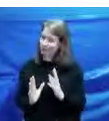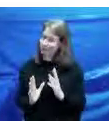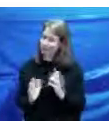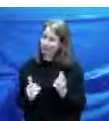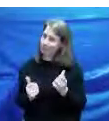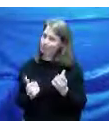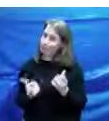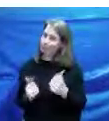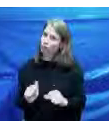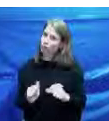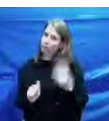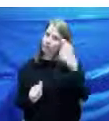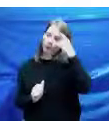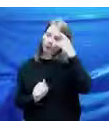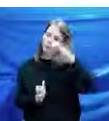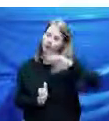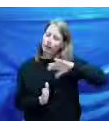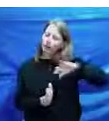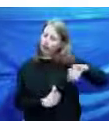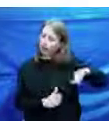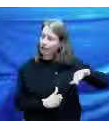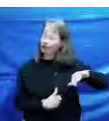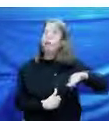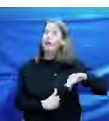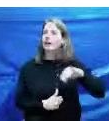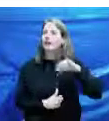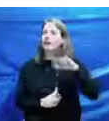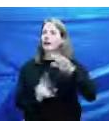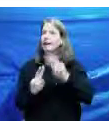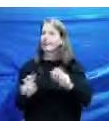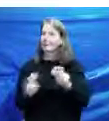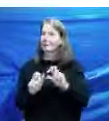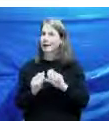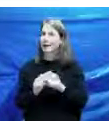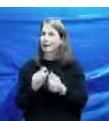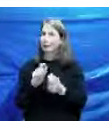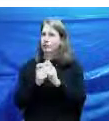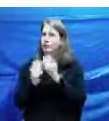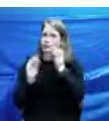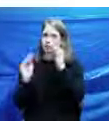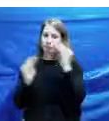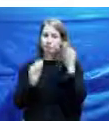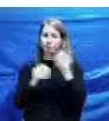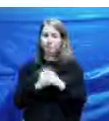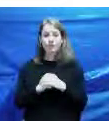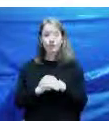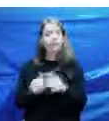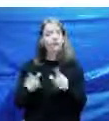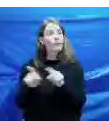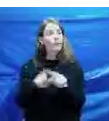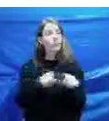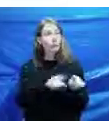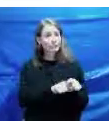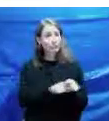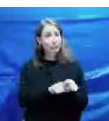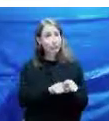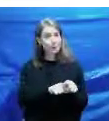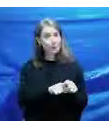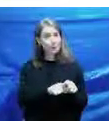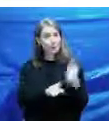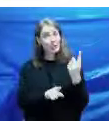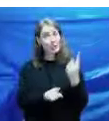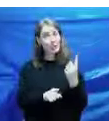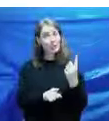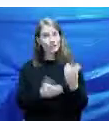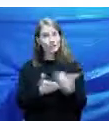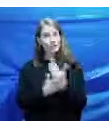scattered topics. We go one to another to another. We don't ever presume as teachers that students actually are building knowledge in math along the